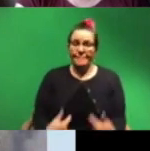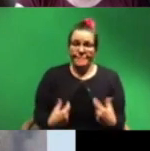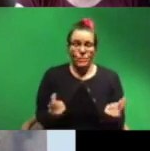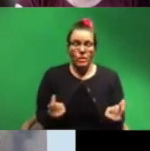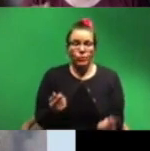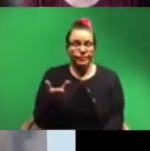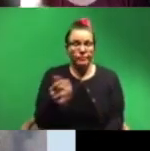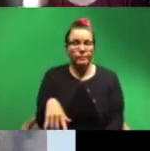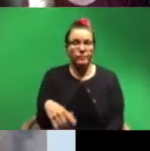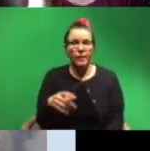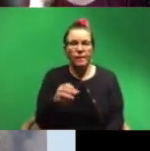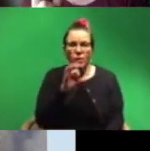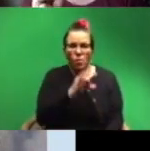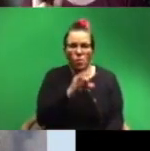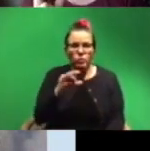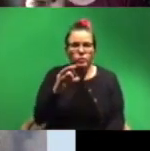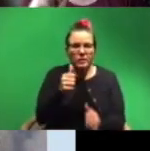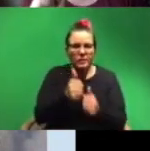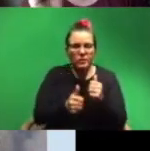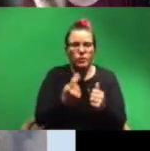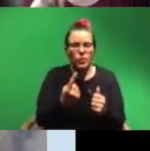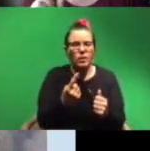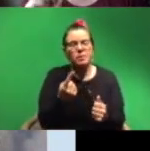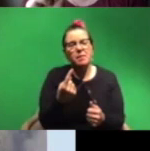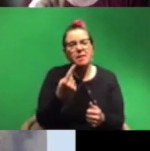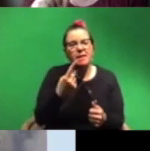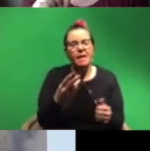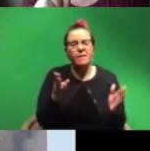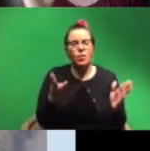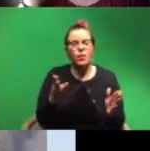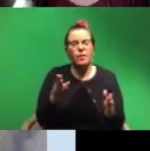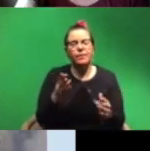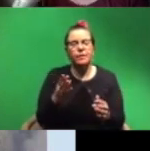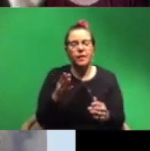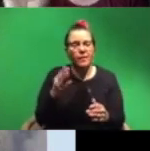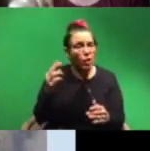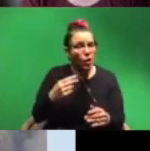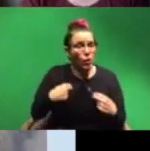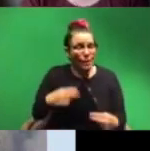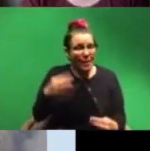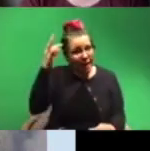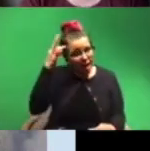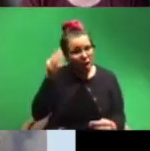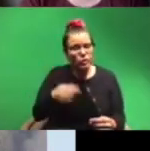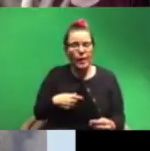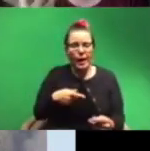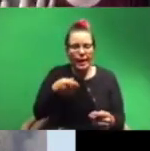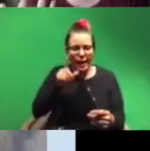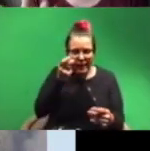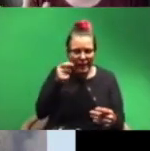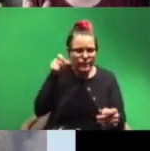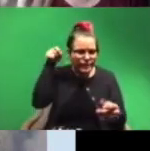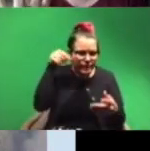all these little holes. Each one of those is about half the width of a human hair, and that's where I've shot a laser at each of those minerals to get